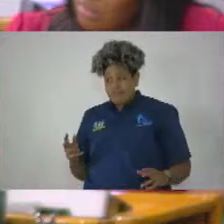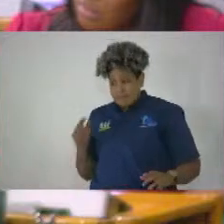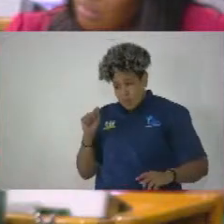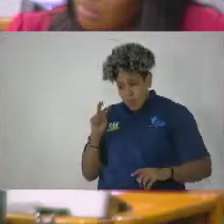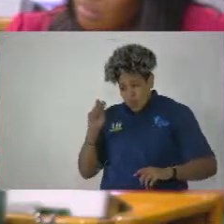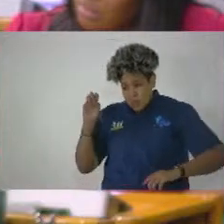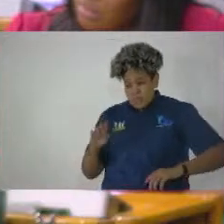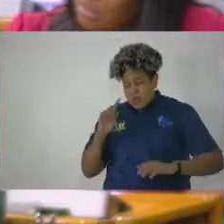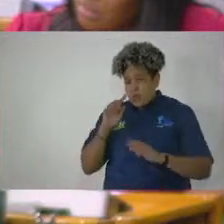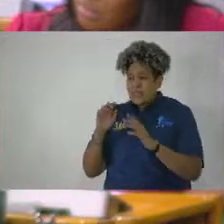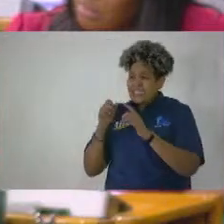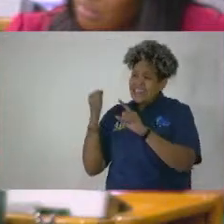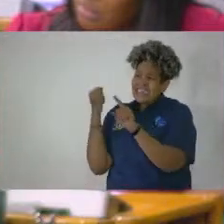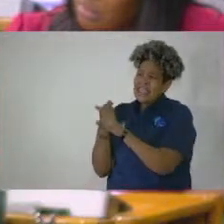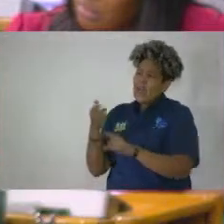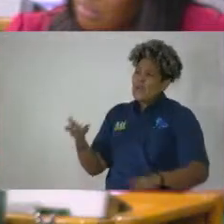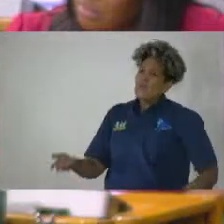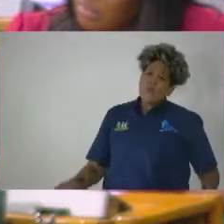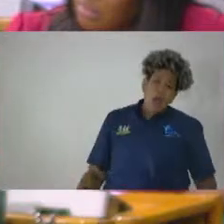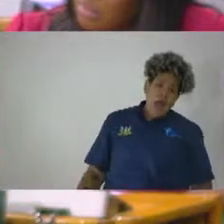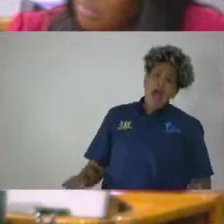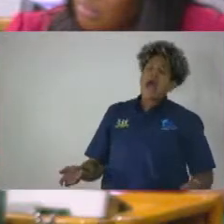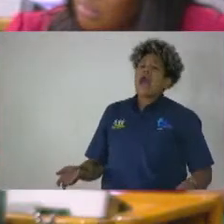would have dealt such a blow that